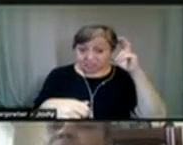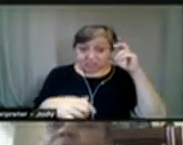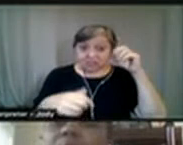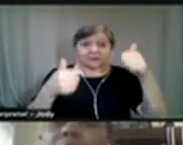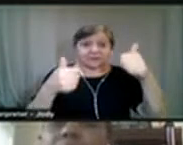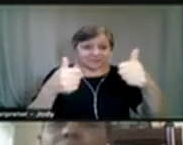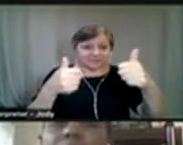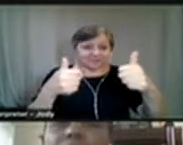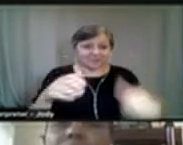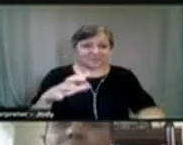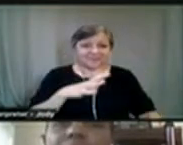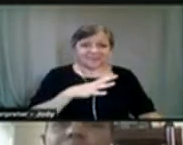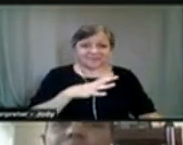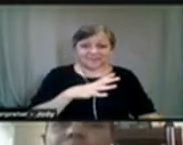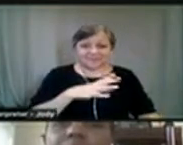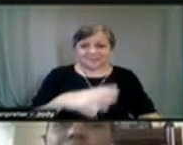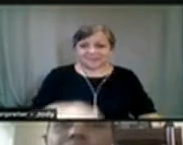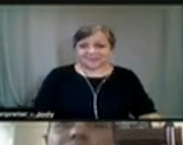Awesome.